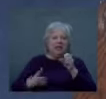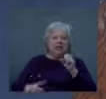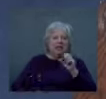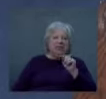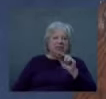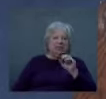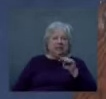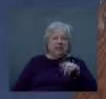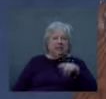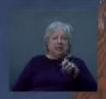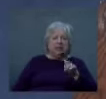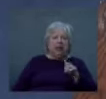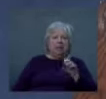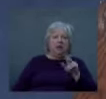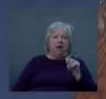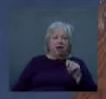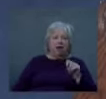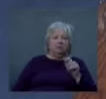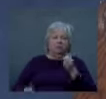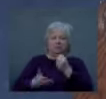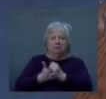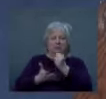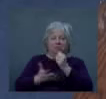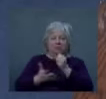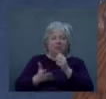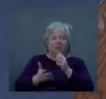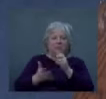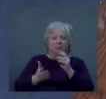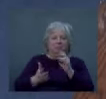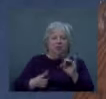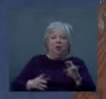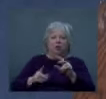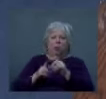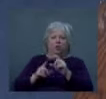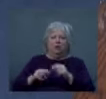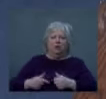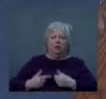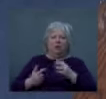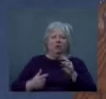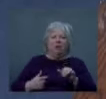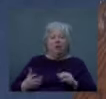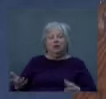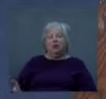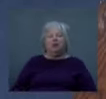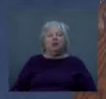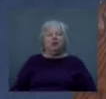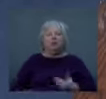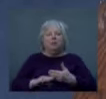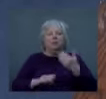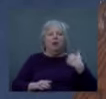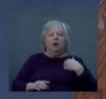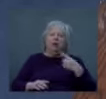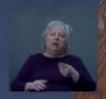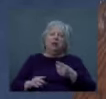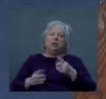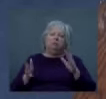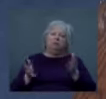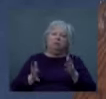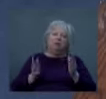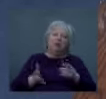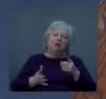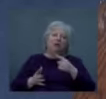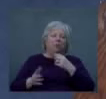the February 5th meeting, there was a little conversation, and you had made some